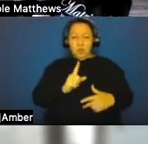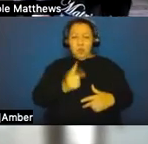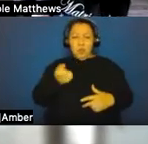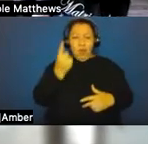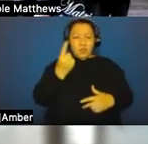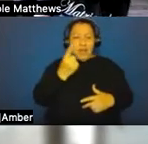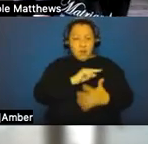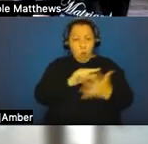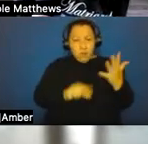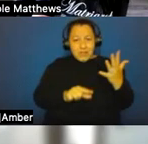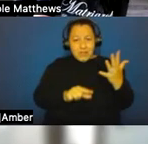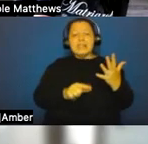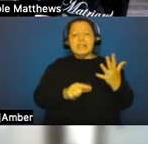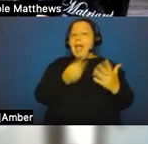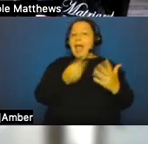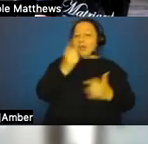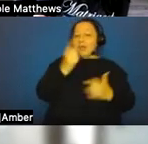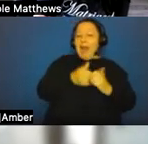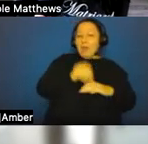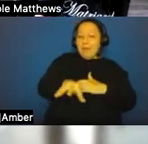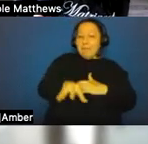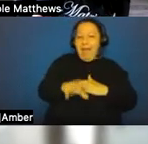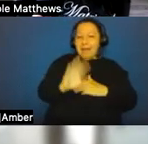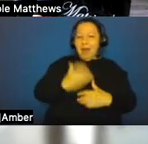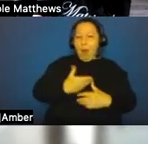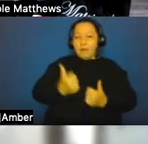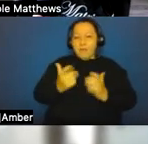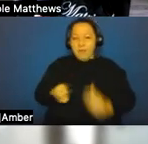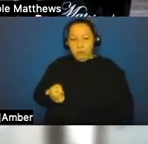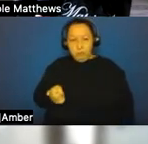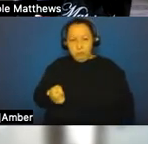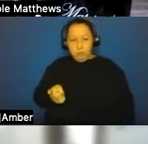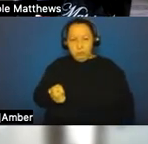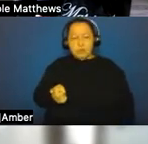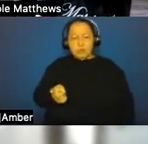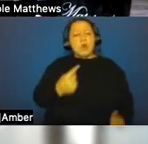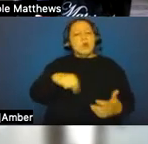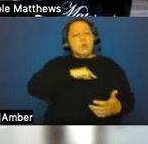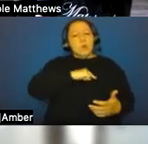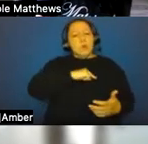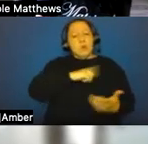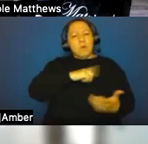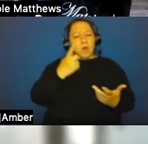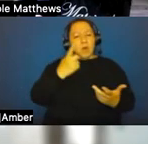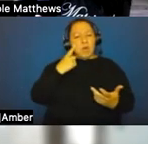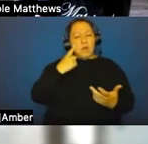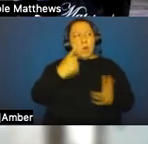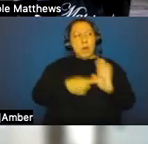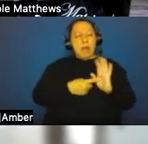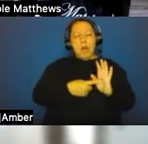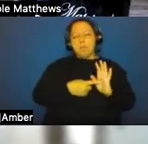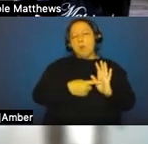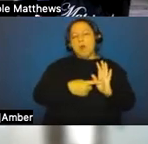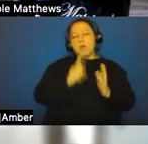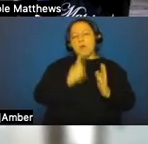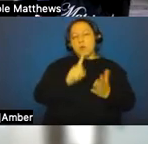impact victims, right? And so we look at racism and the impact